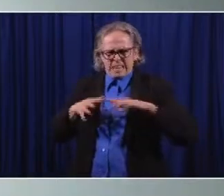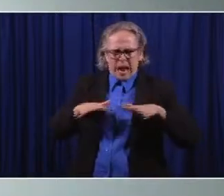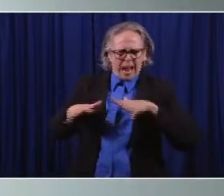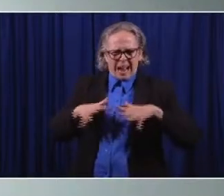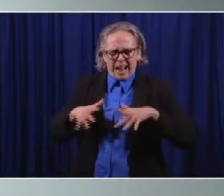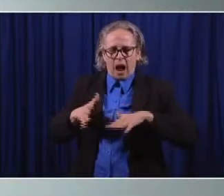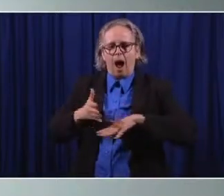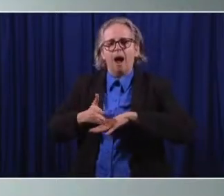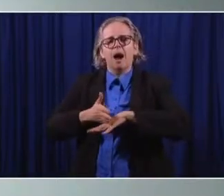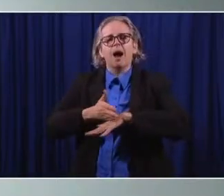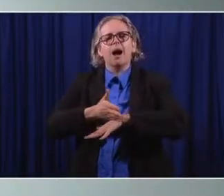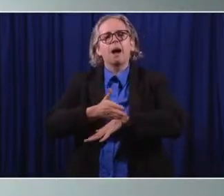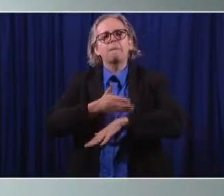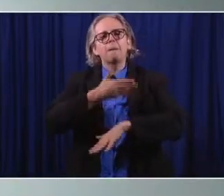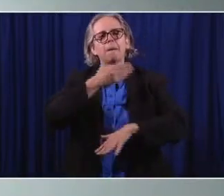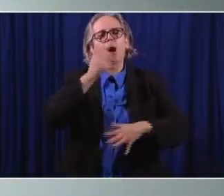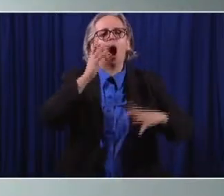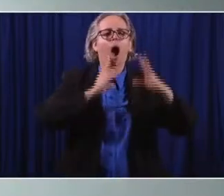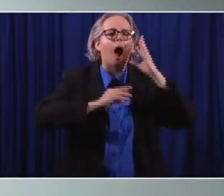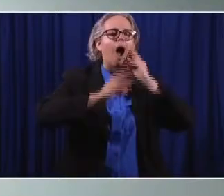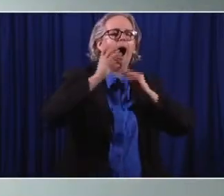communication's amazing. We're